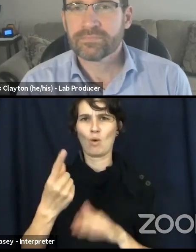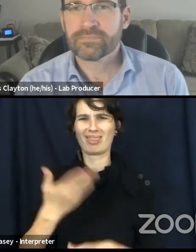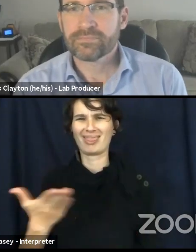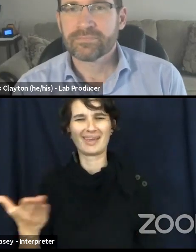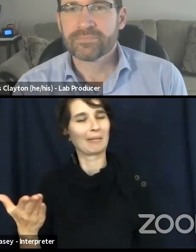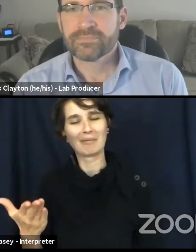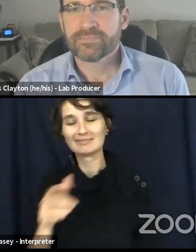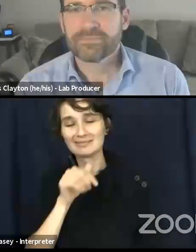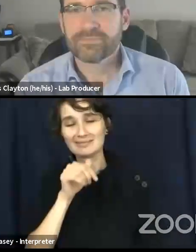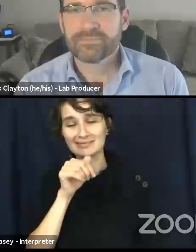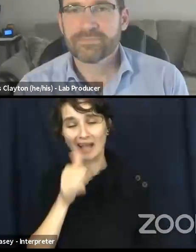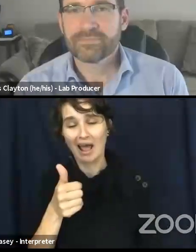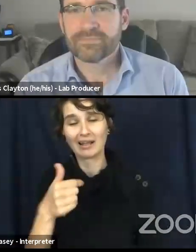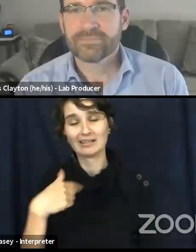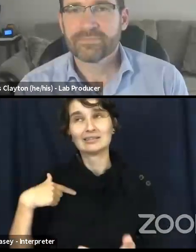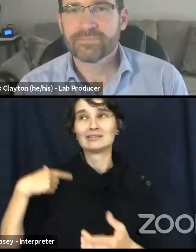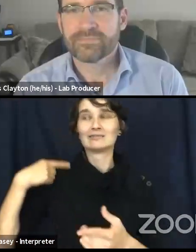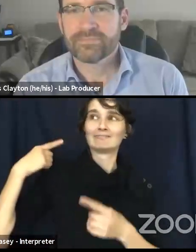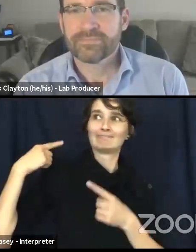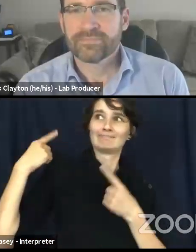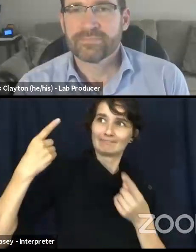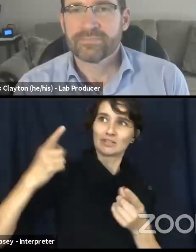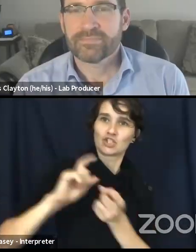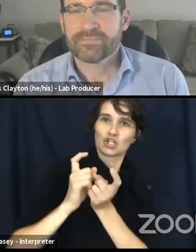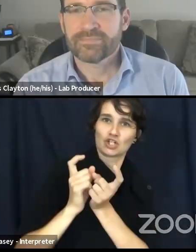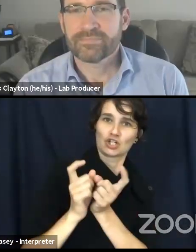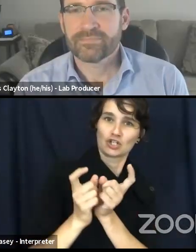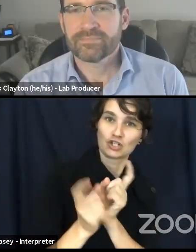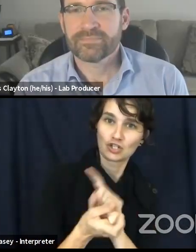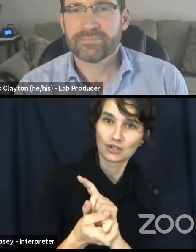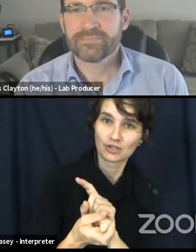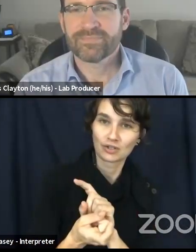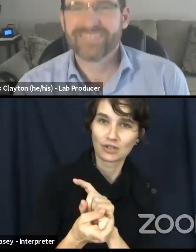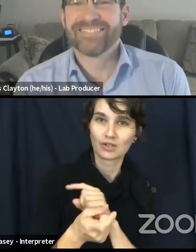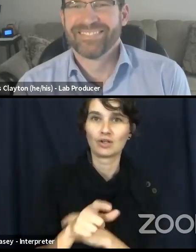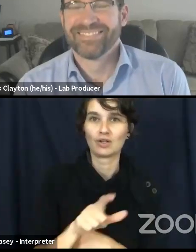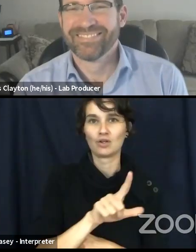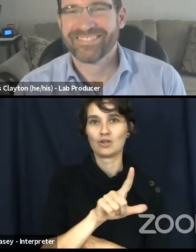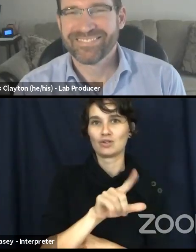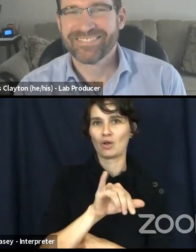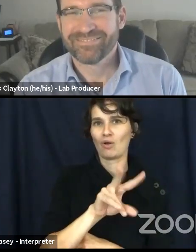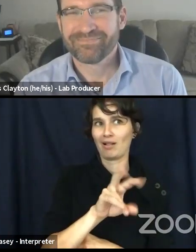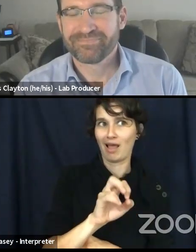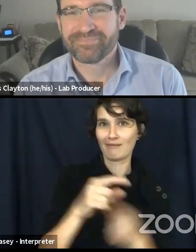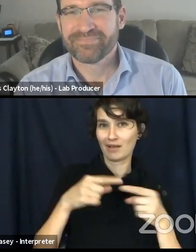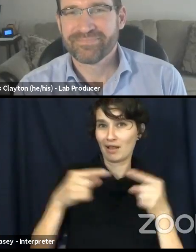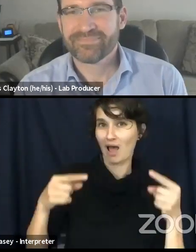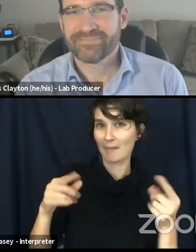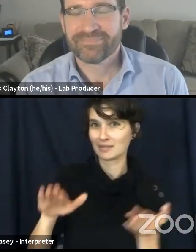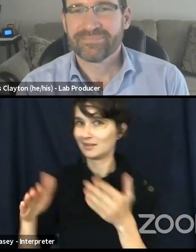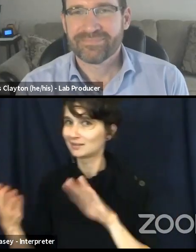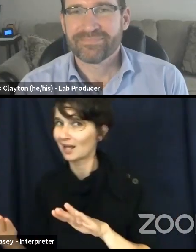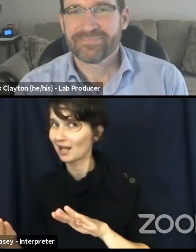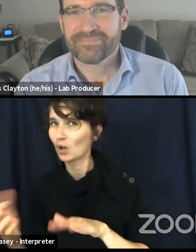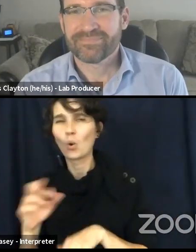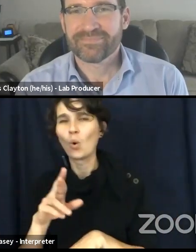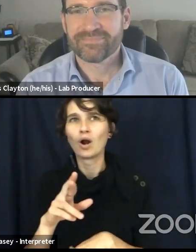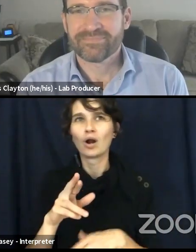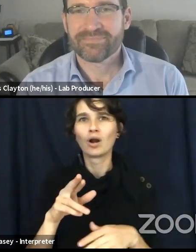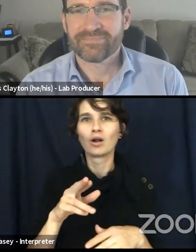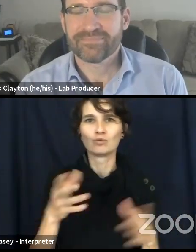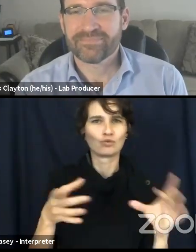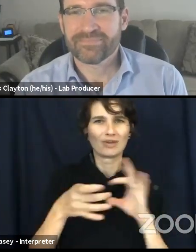you know, when Doug first posed that question, I was like, okay, live, so the opposite is dead, or, you know, what is it in relation to? Like, and